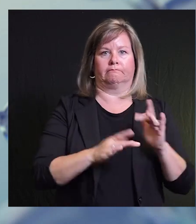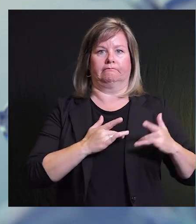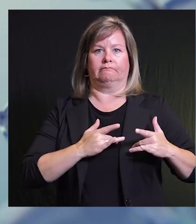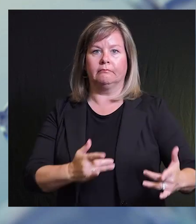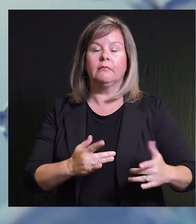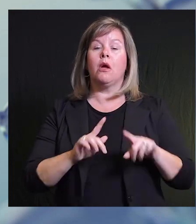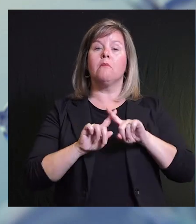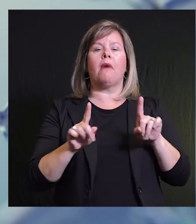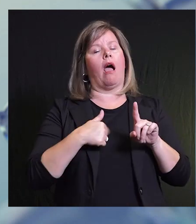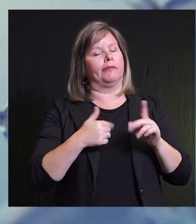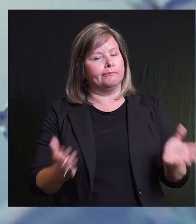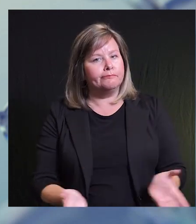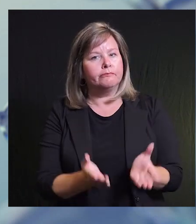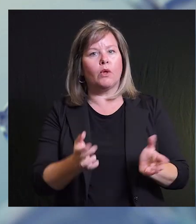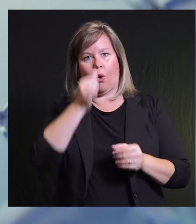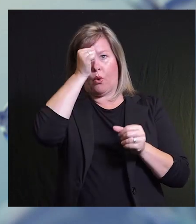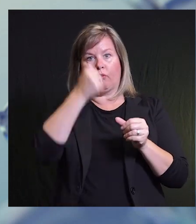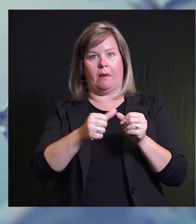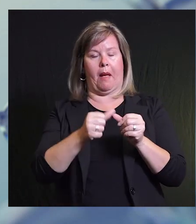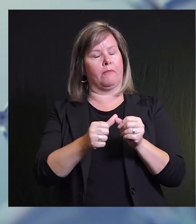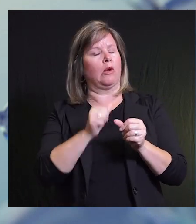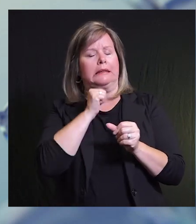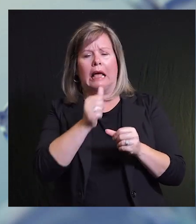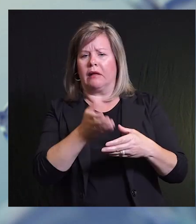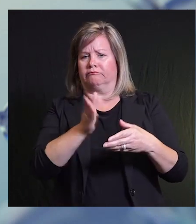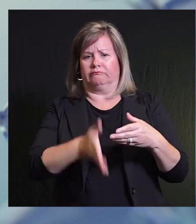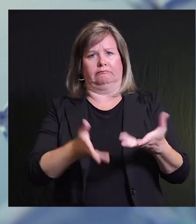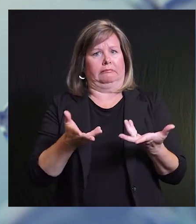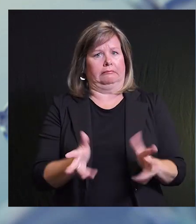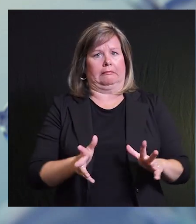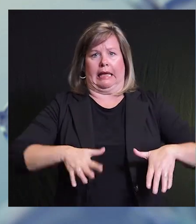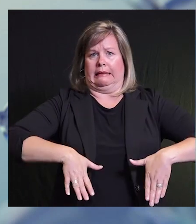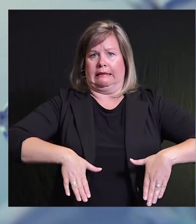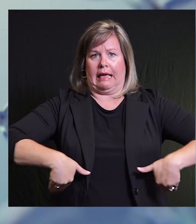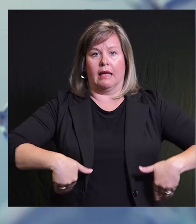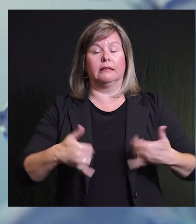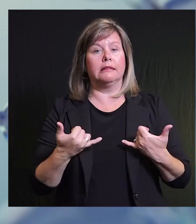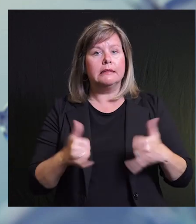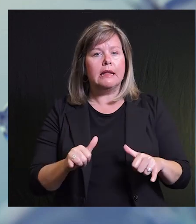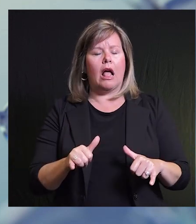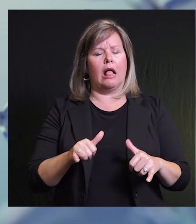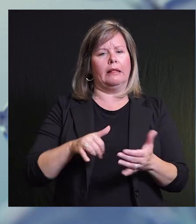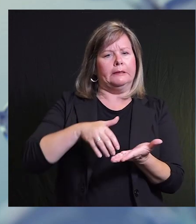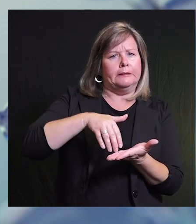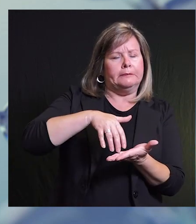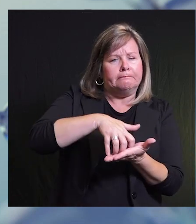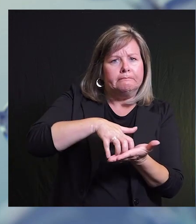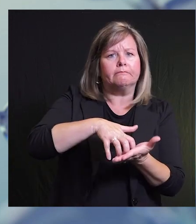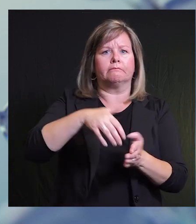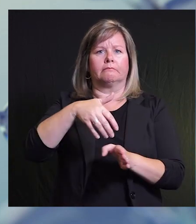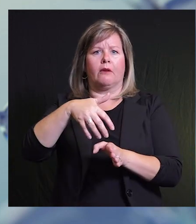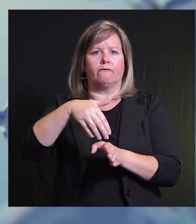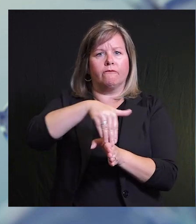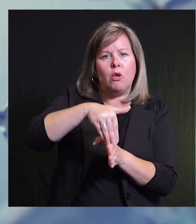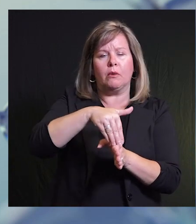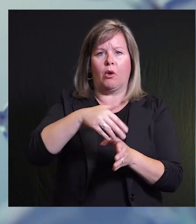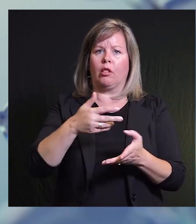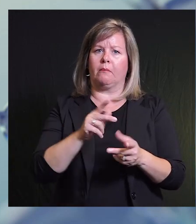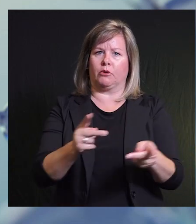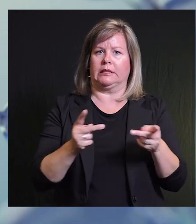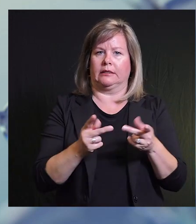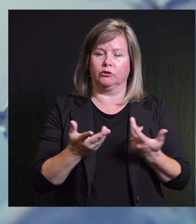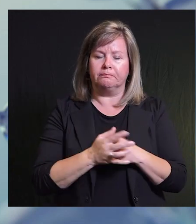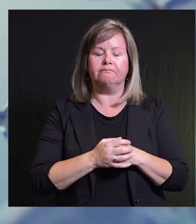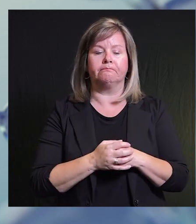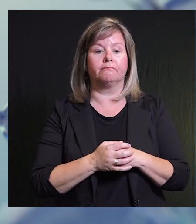I encourage everyone to remember that we're not through this yet. We remain in a very vulnerable position. We're seeing